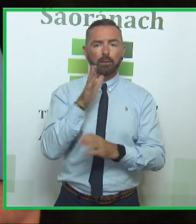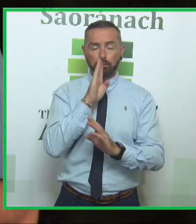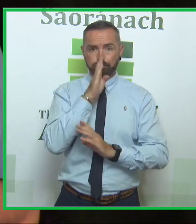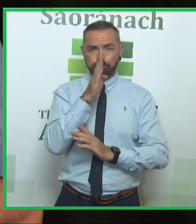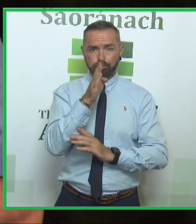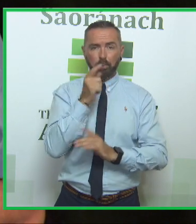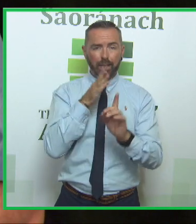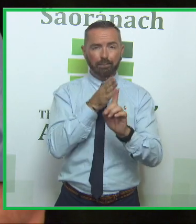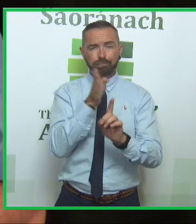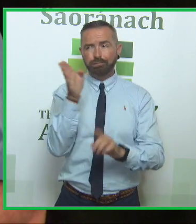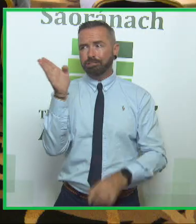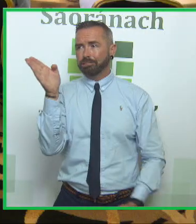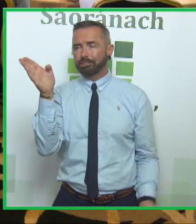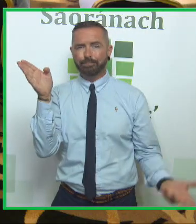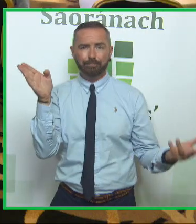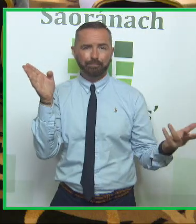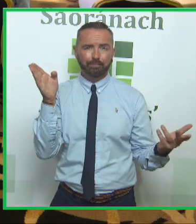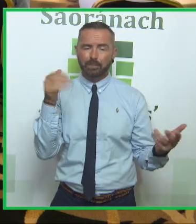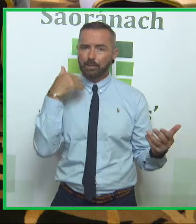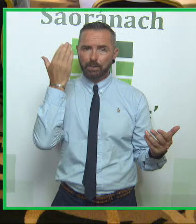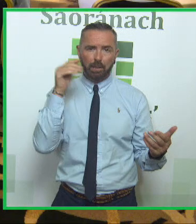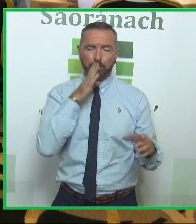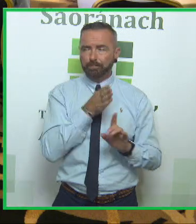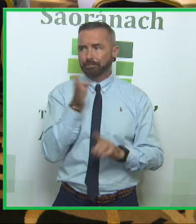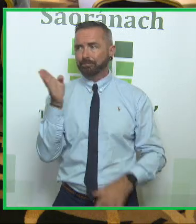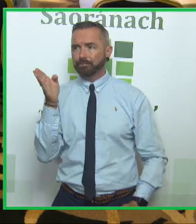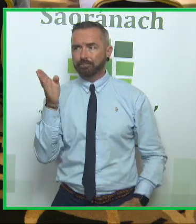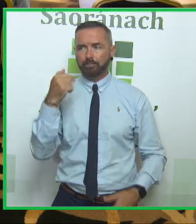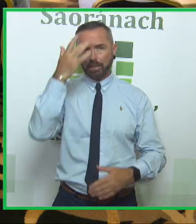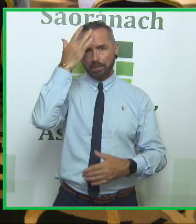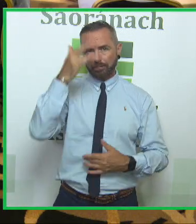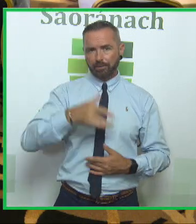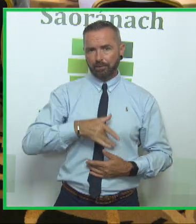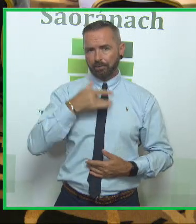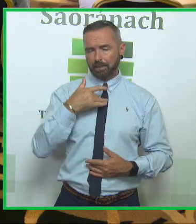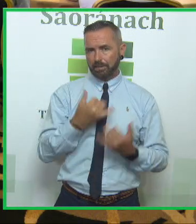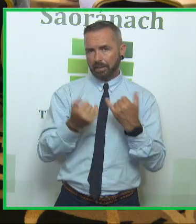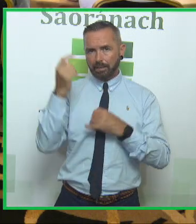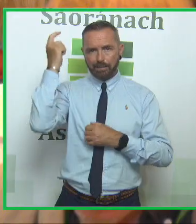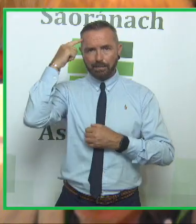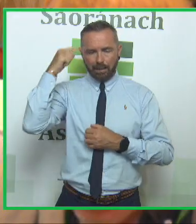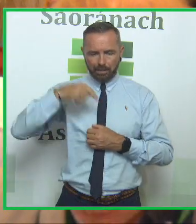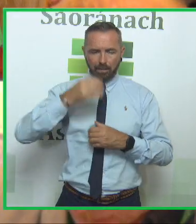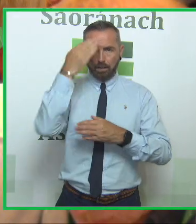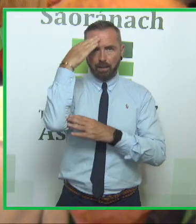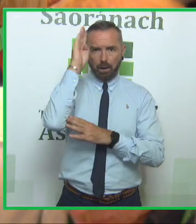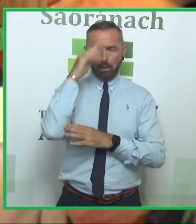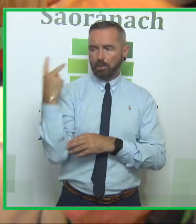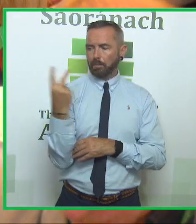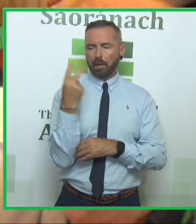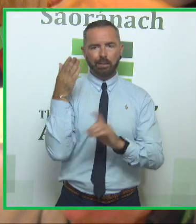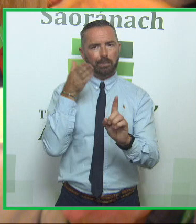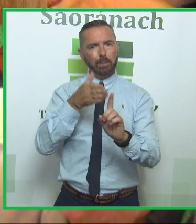way, Unfortunately, we lost our way. And I think there was a sort of a sense in this country that, the partnership